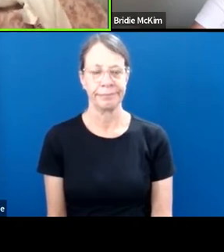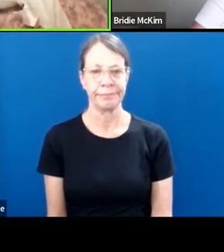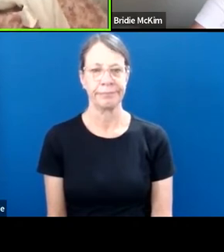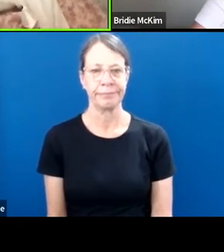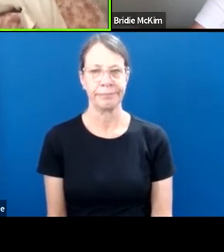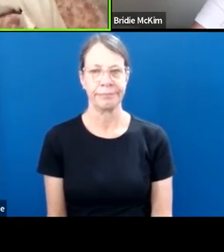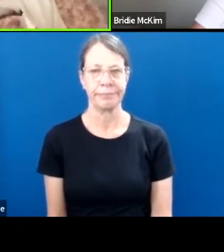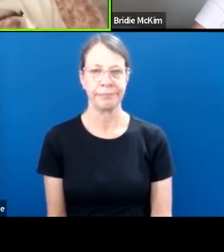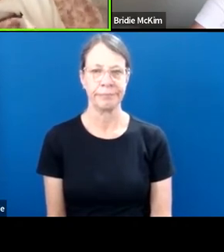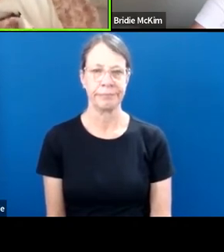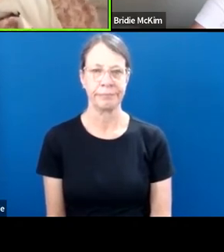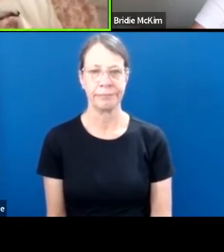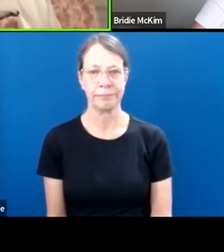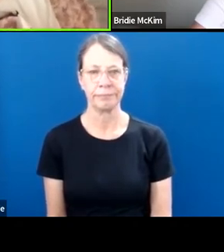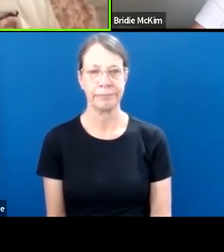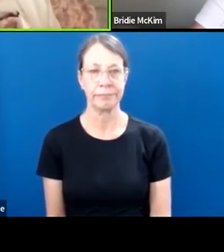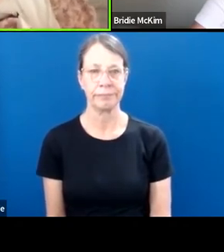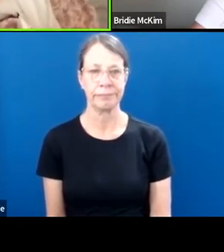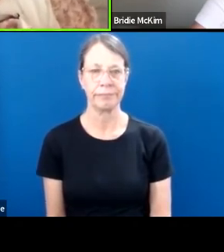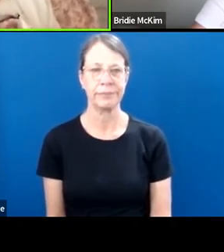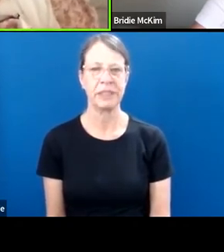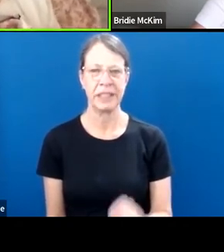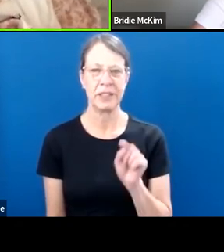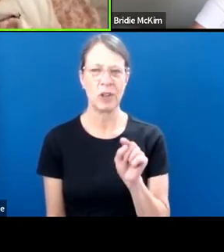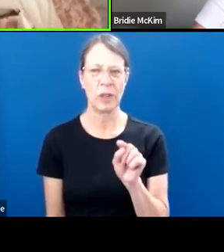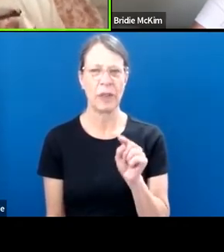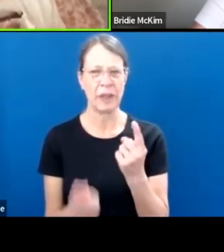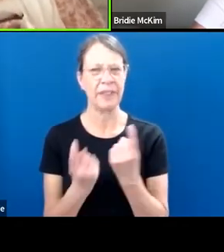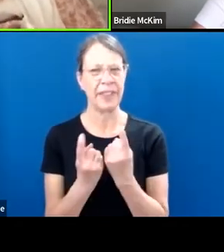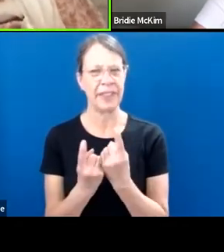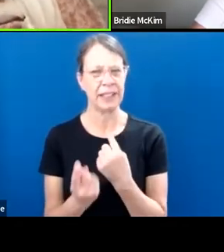so those are the things that I would tell people.